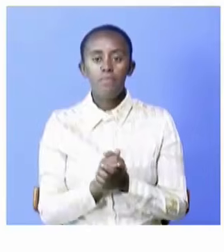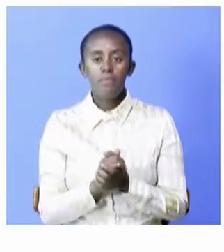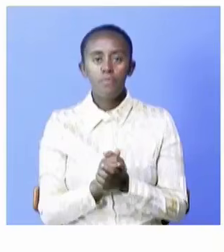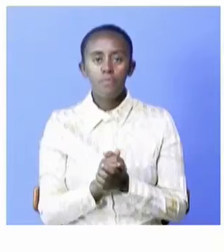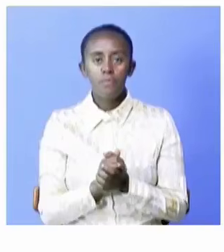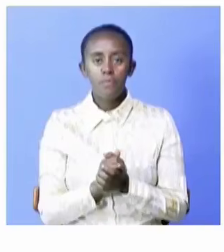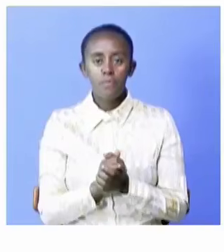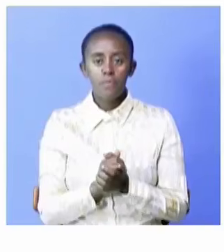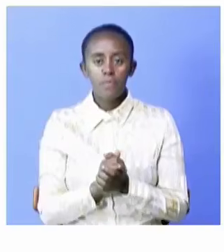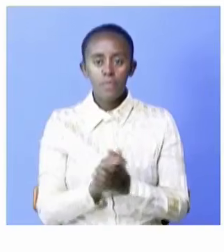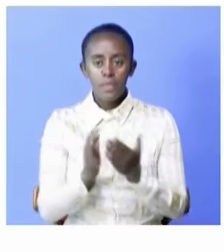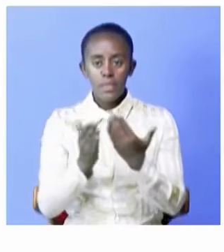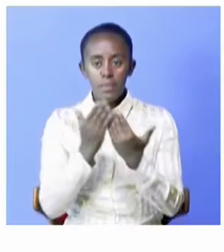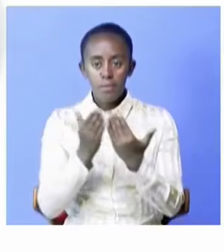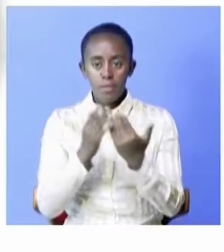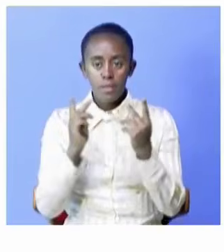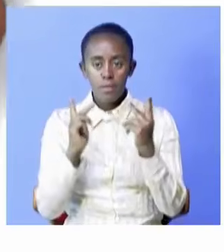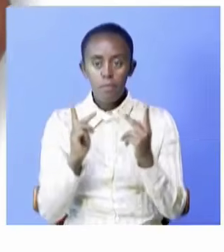present